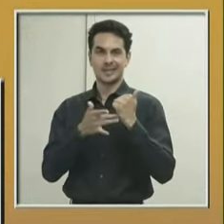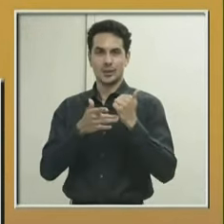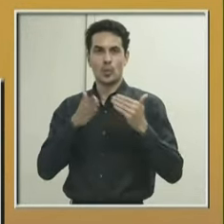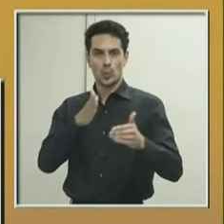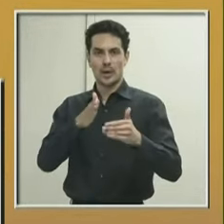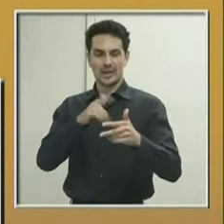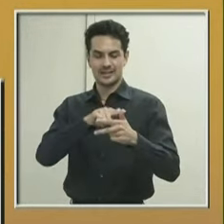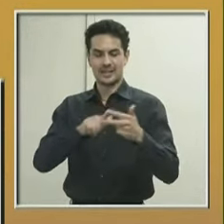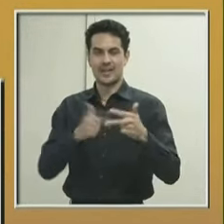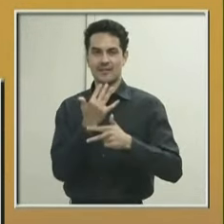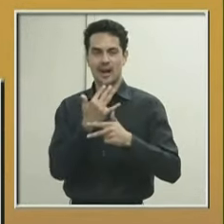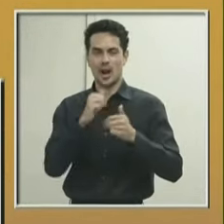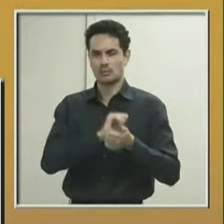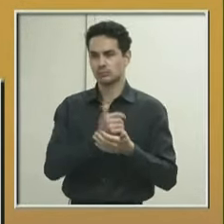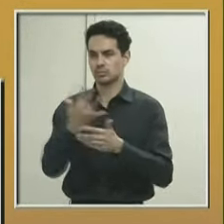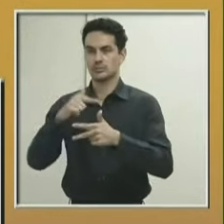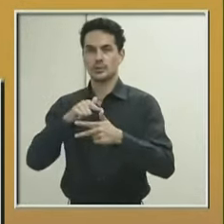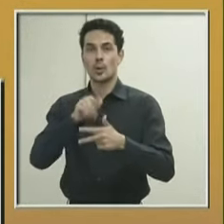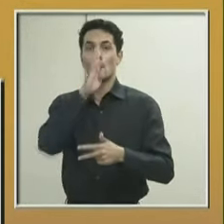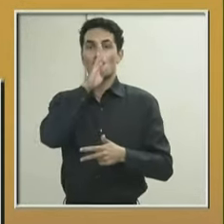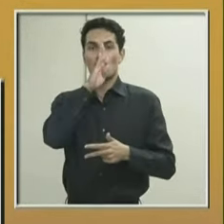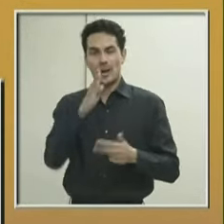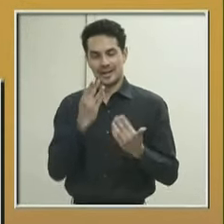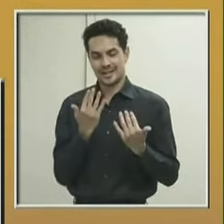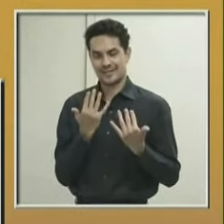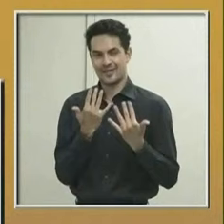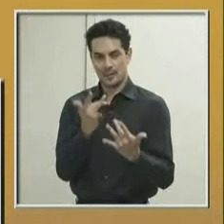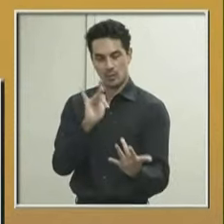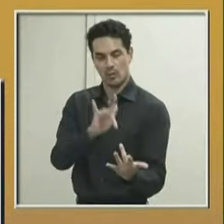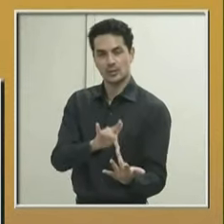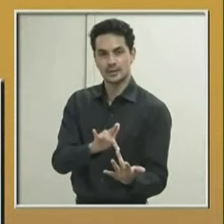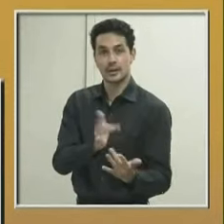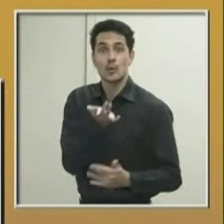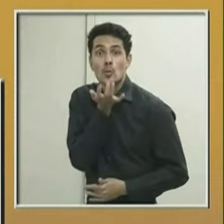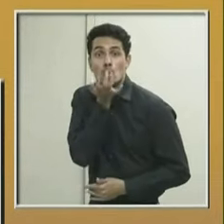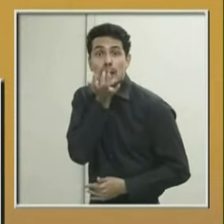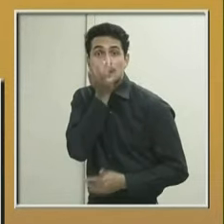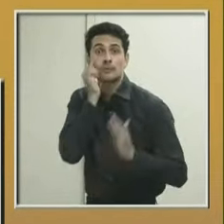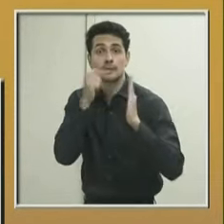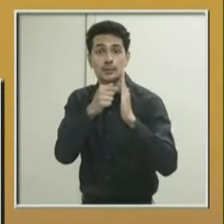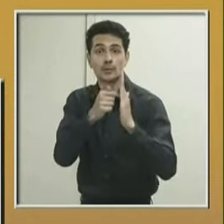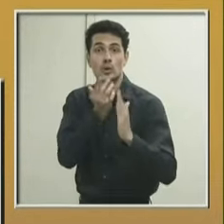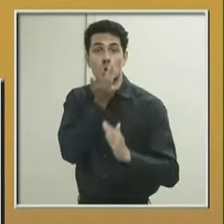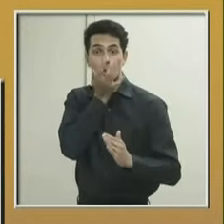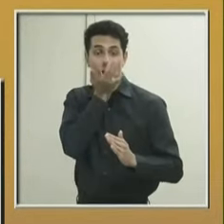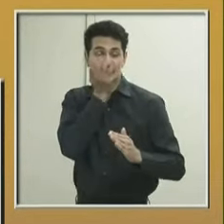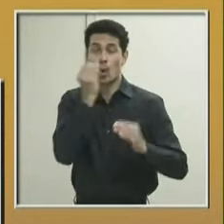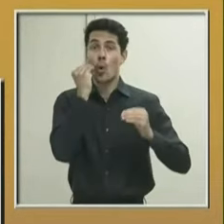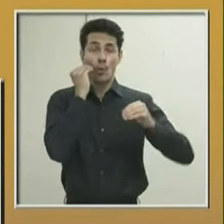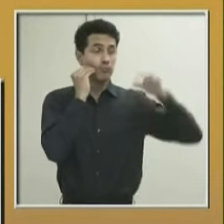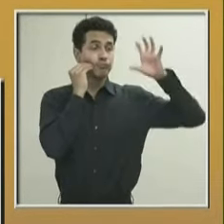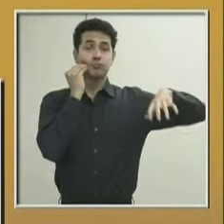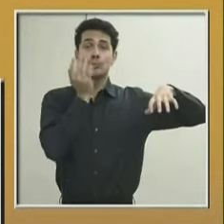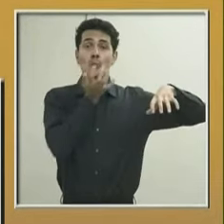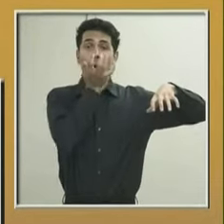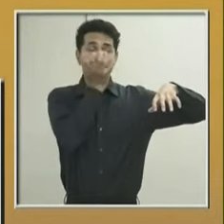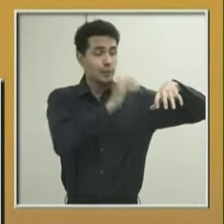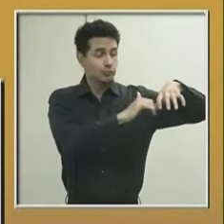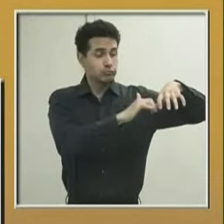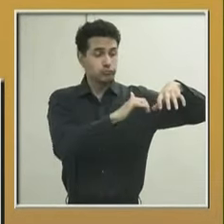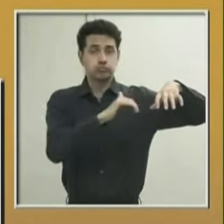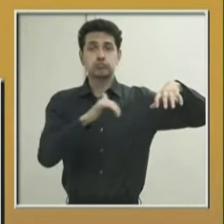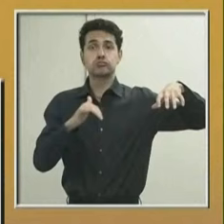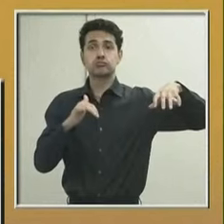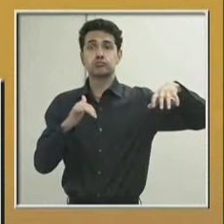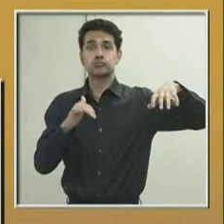flame contact. As the grass was on fire, if the grass would lead right up to a home, the fire was able to